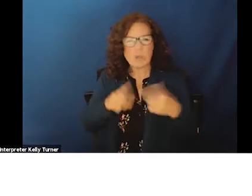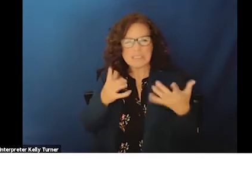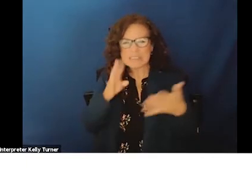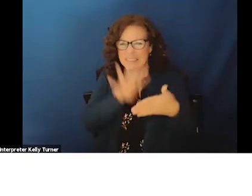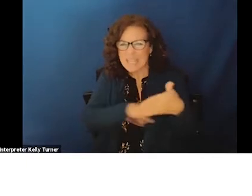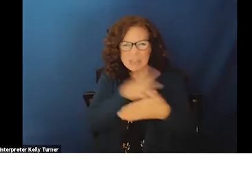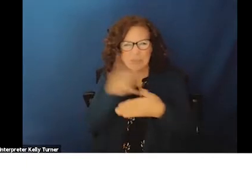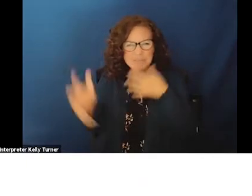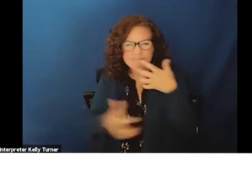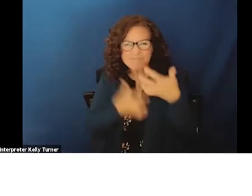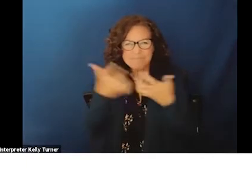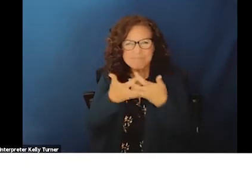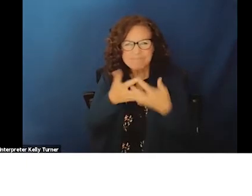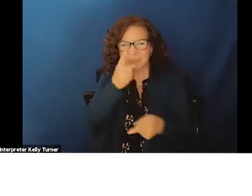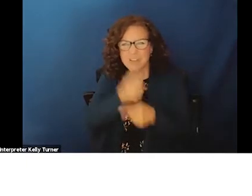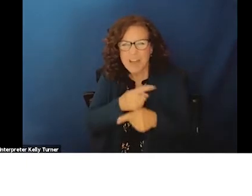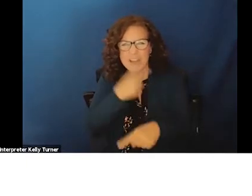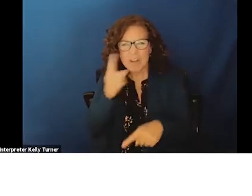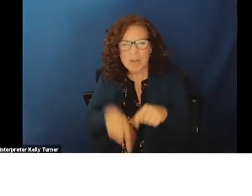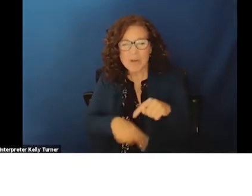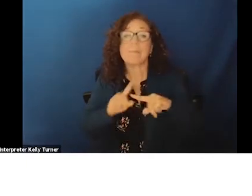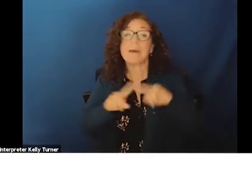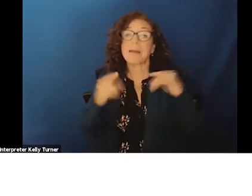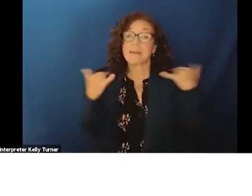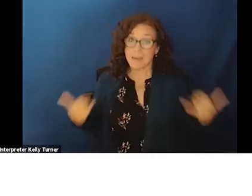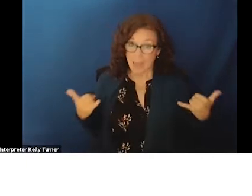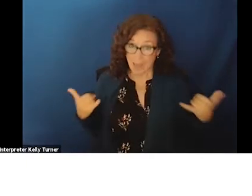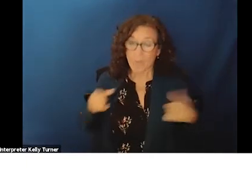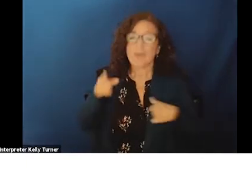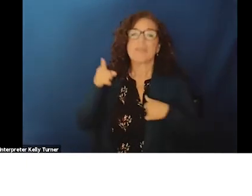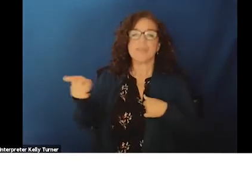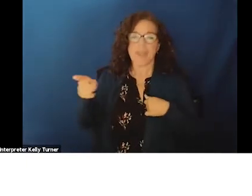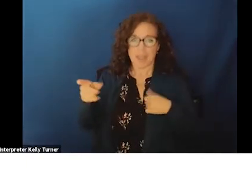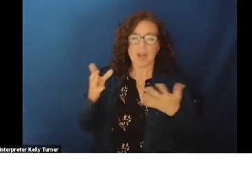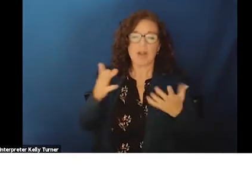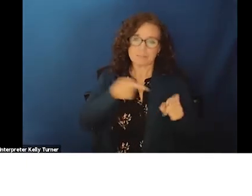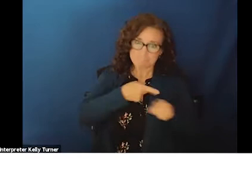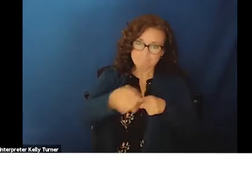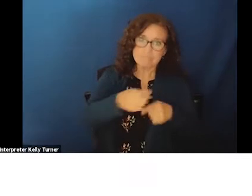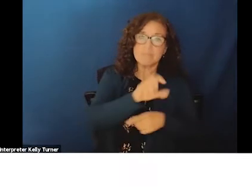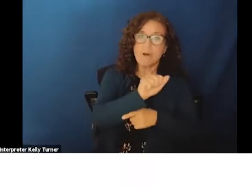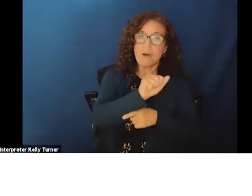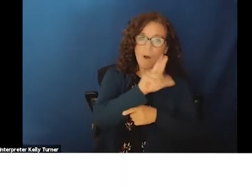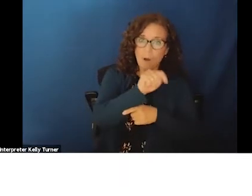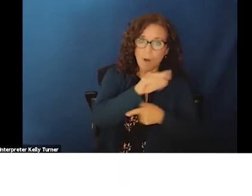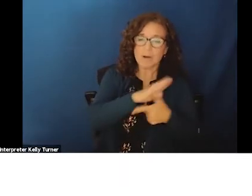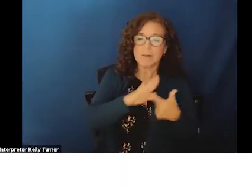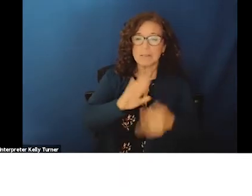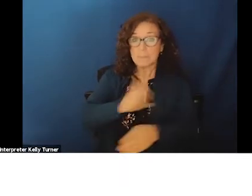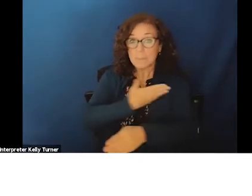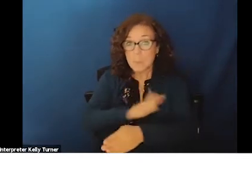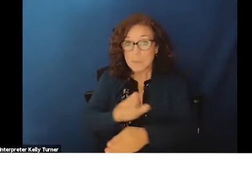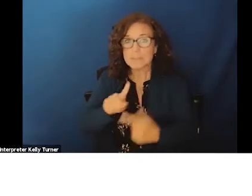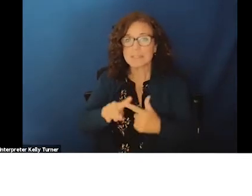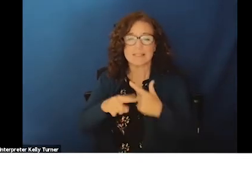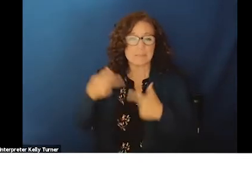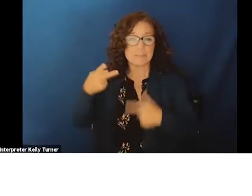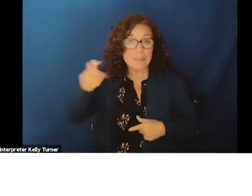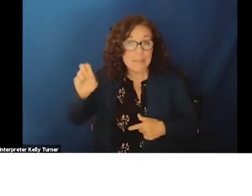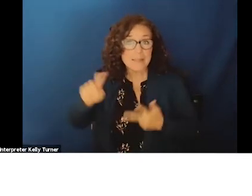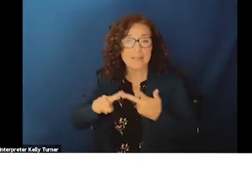now enjoying their learning in the areas of art, music, physical education, and STEAM,